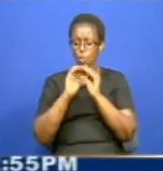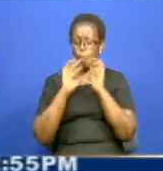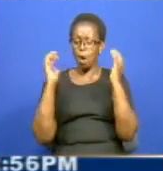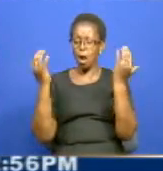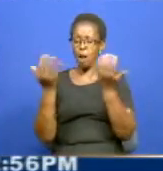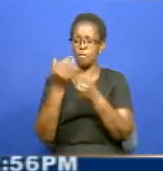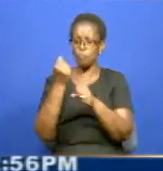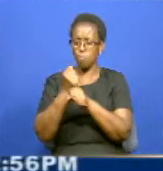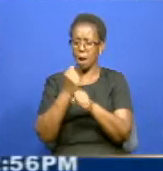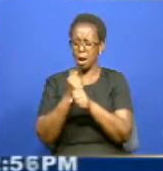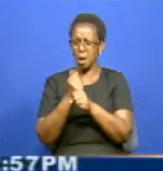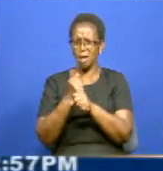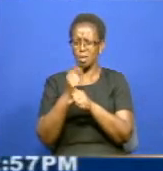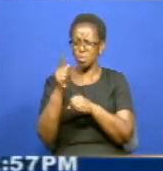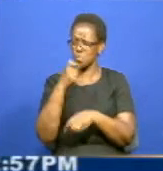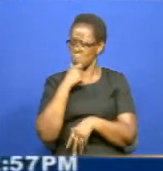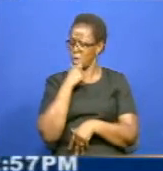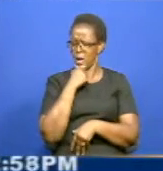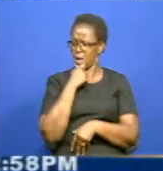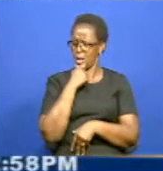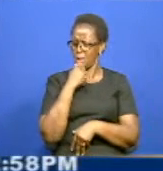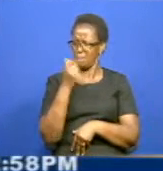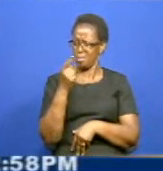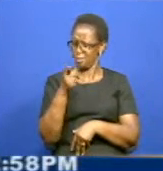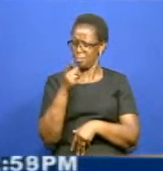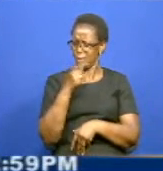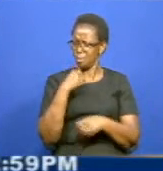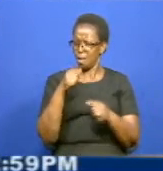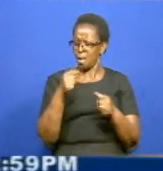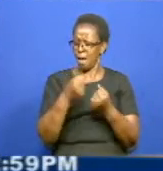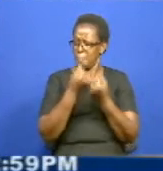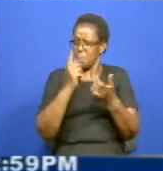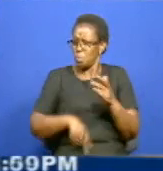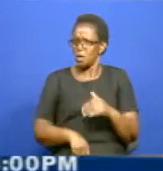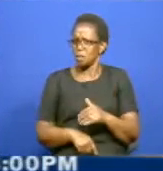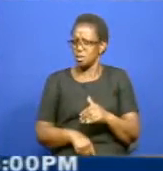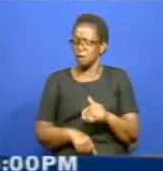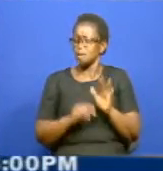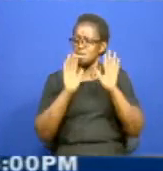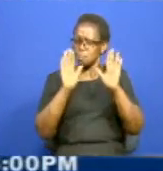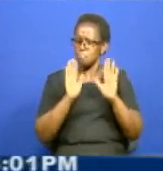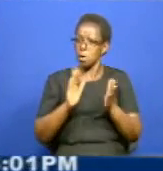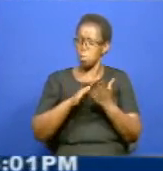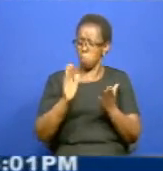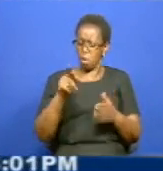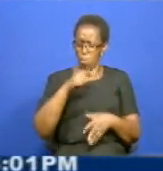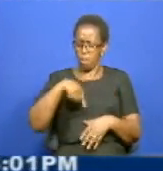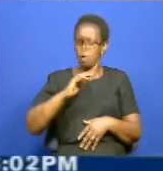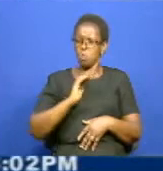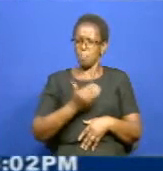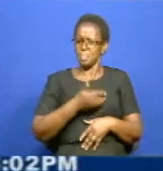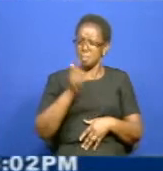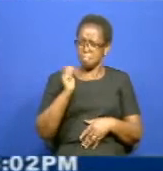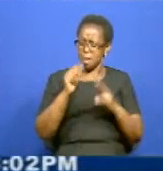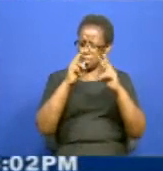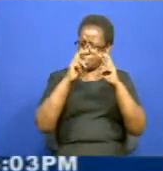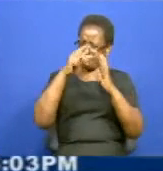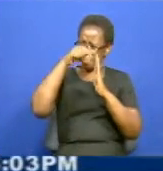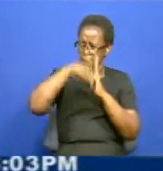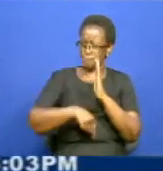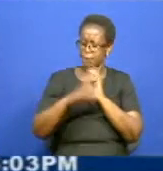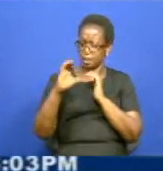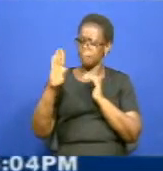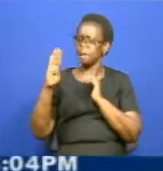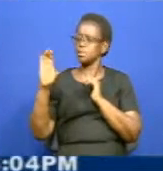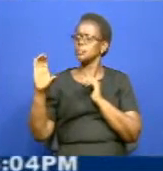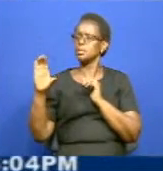happens eventually. So there is need for us as a committee to also interrogate that system, because initially we had quality